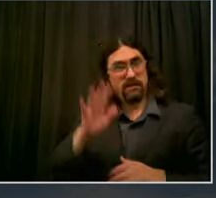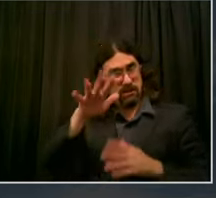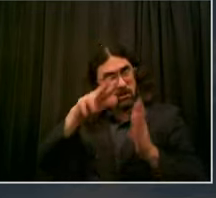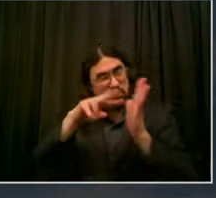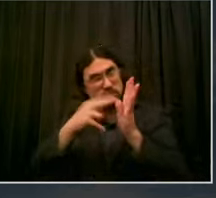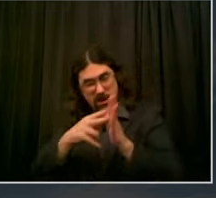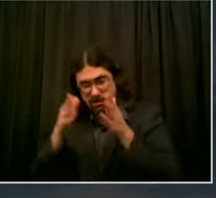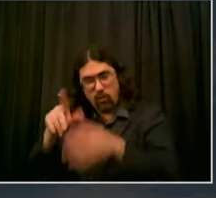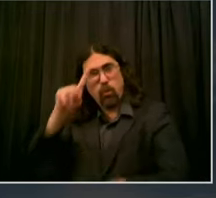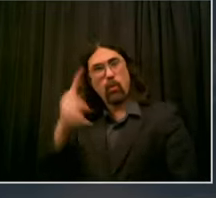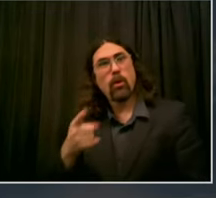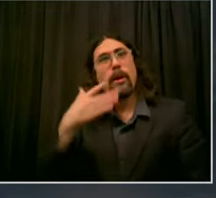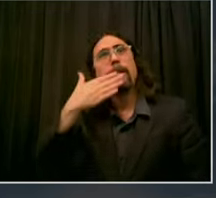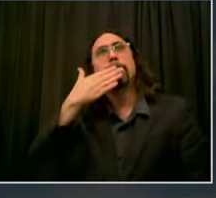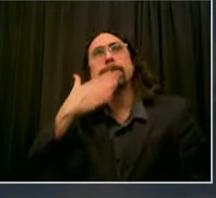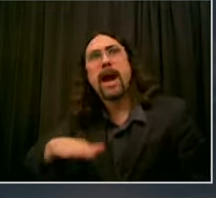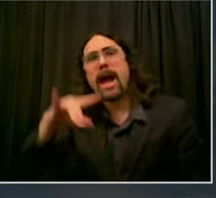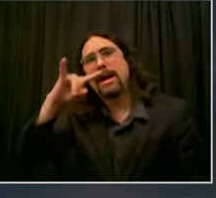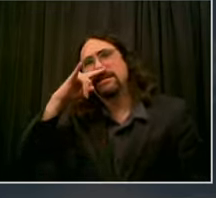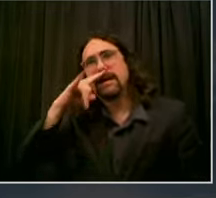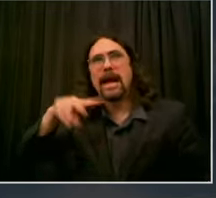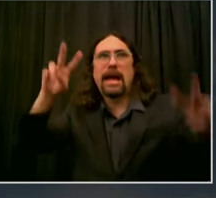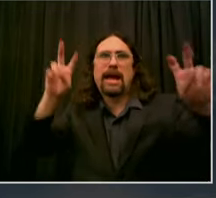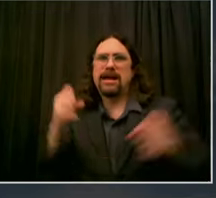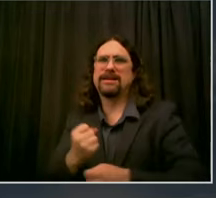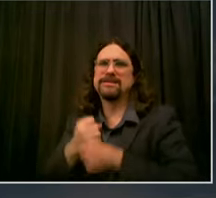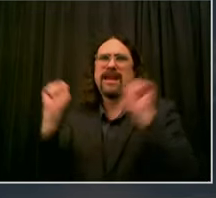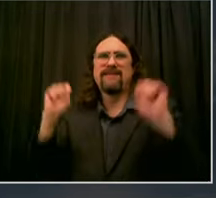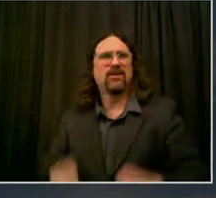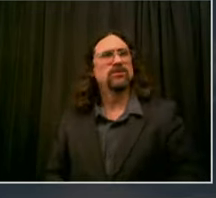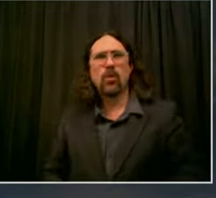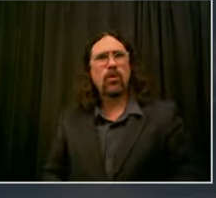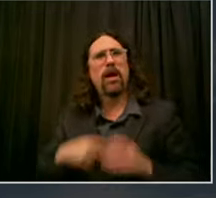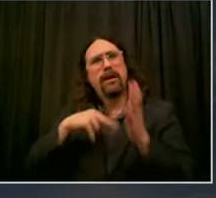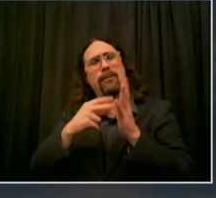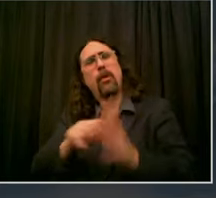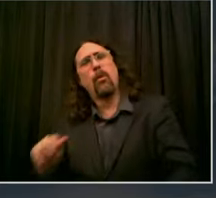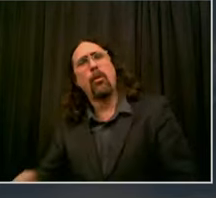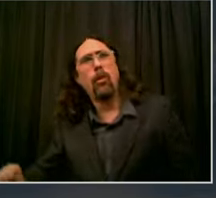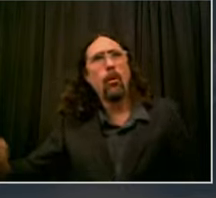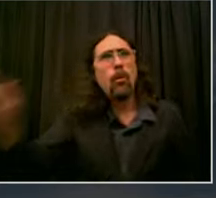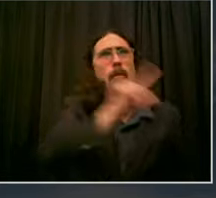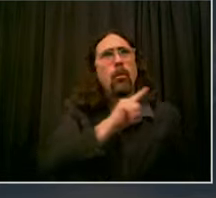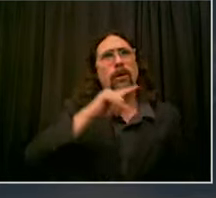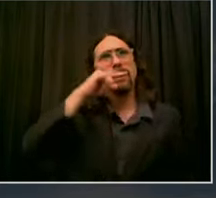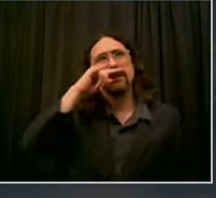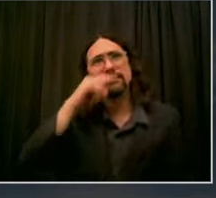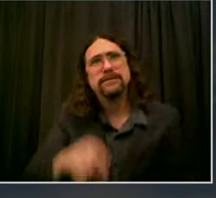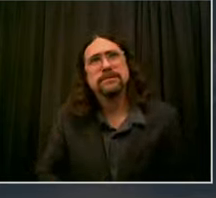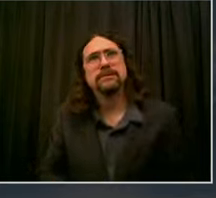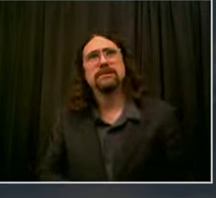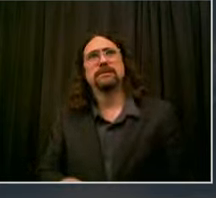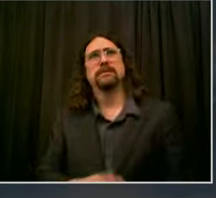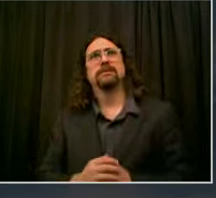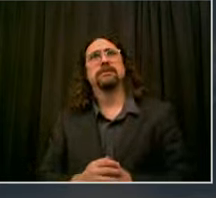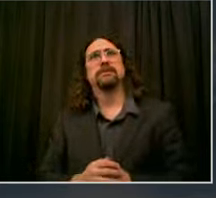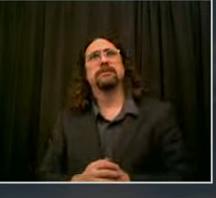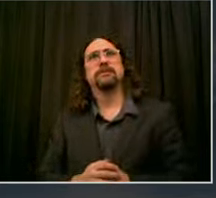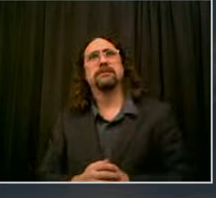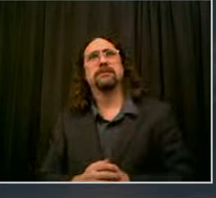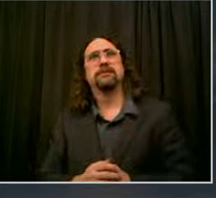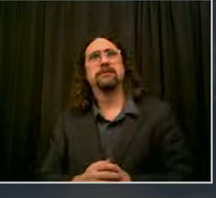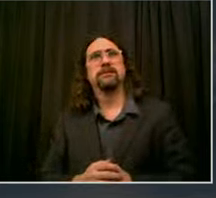and building relationships with officers. What can we do better? What services do we have? Can we be the quarterback of